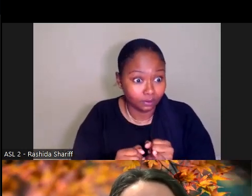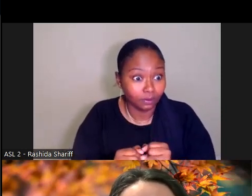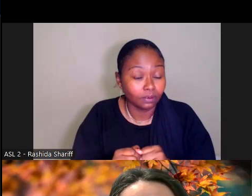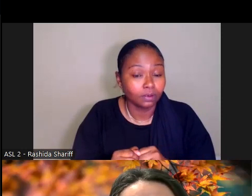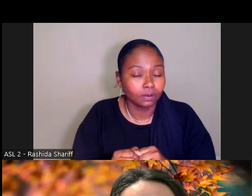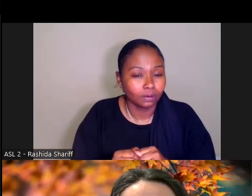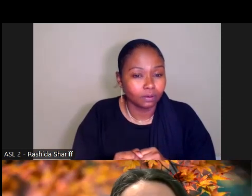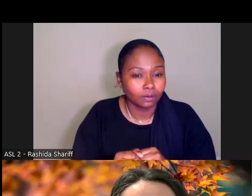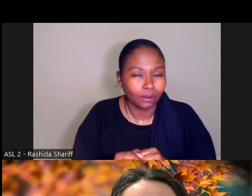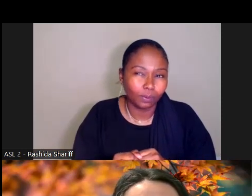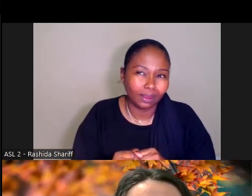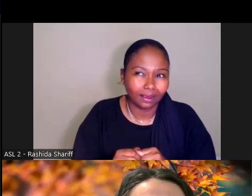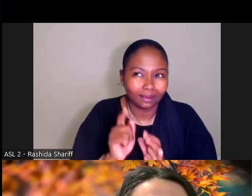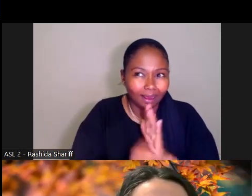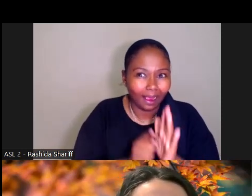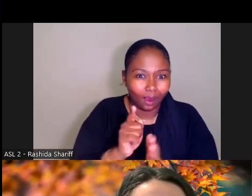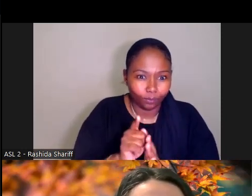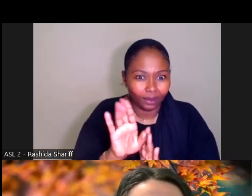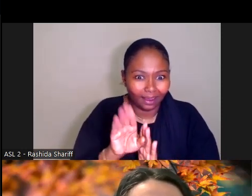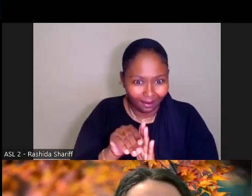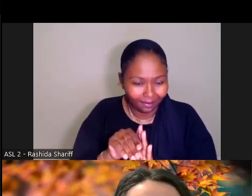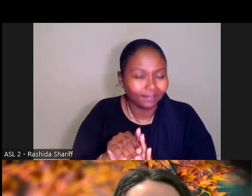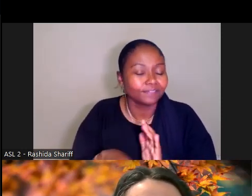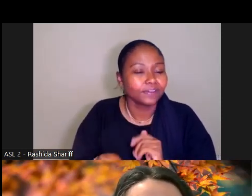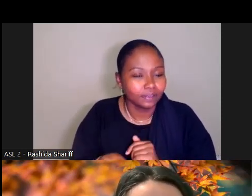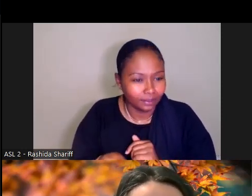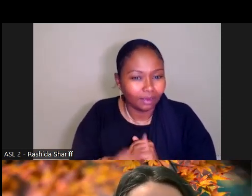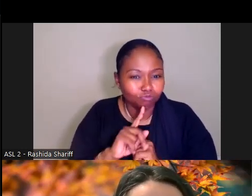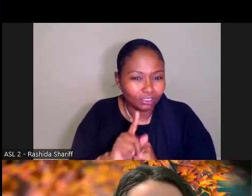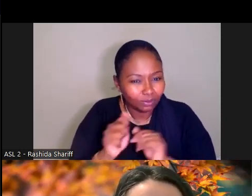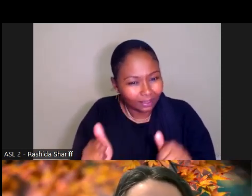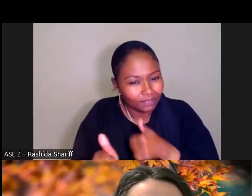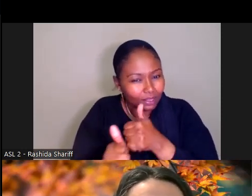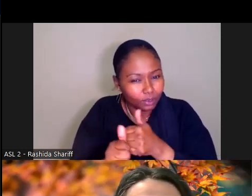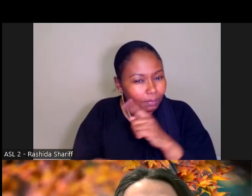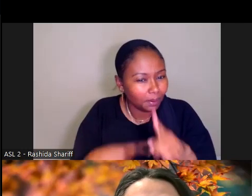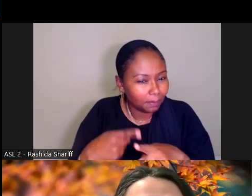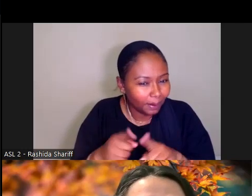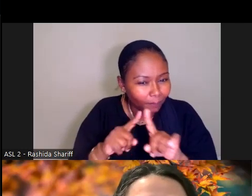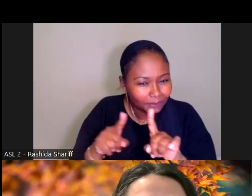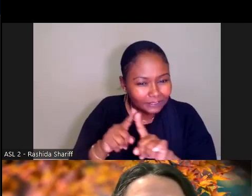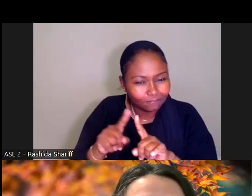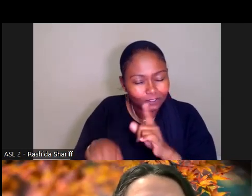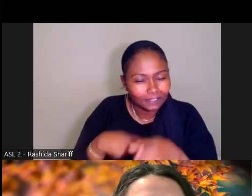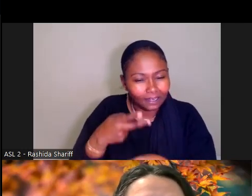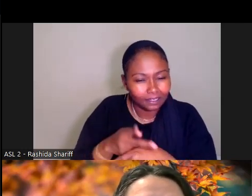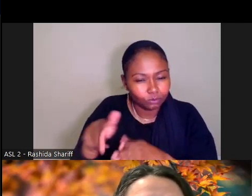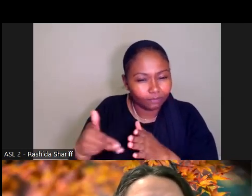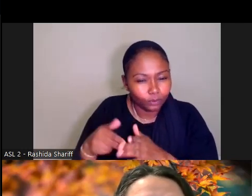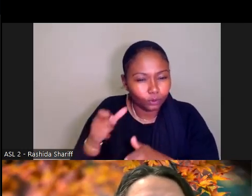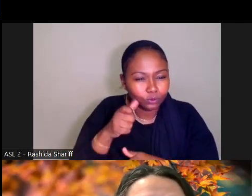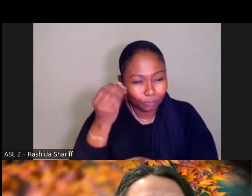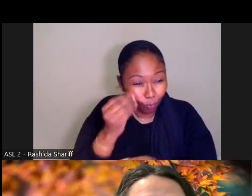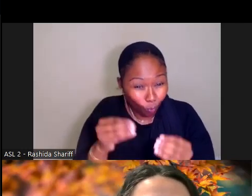a half interviews that kind of did additional follow-up to ask about the types of referrals. So more information